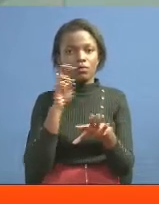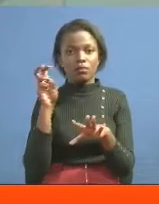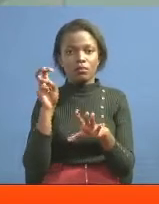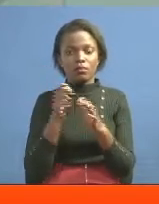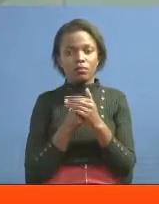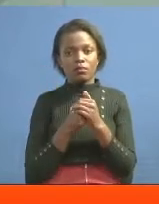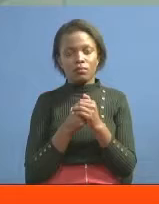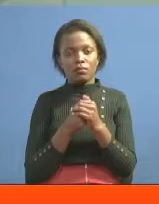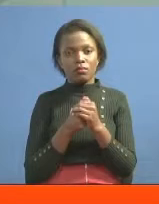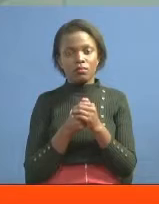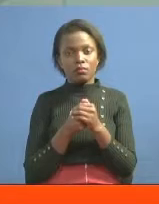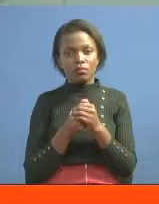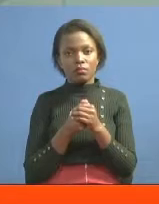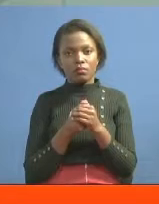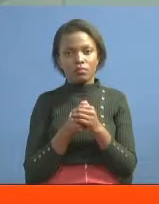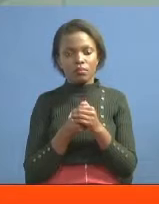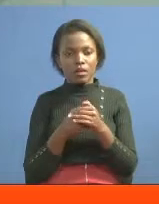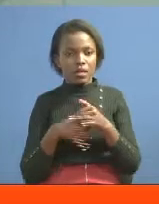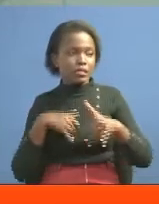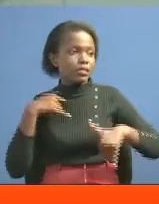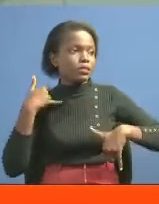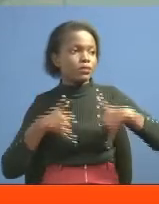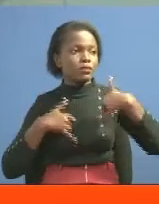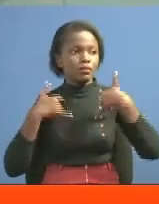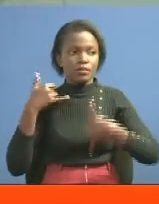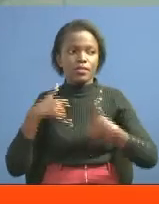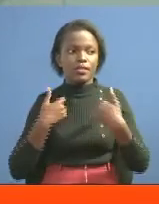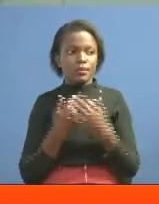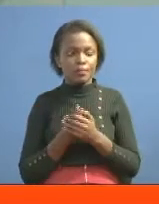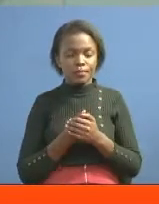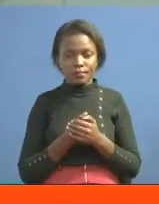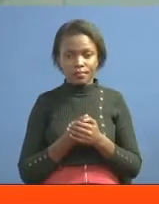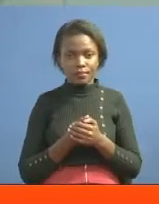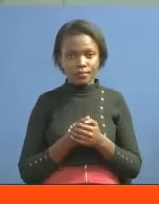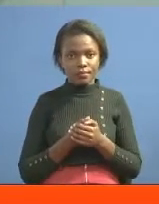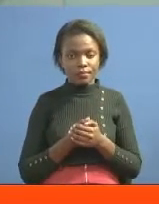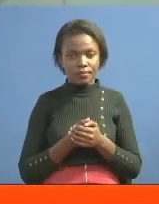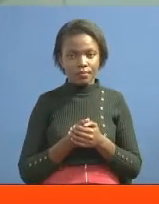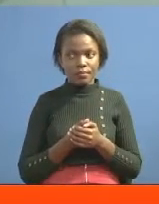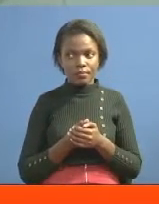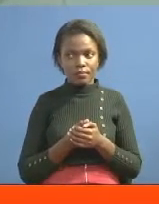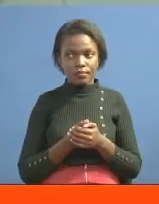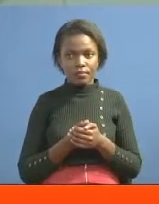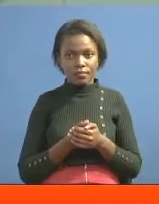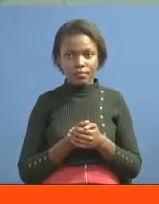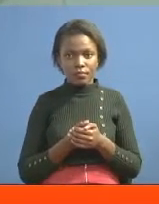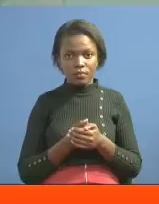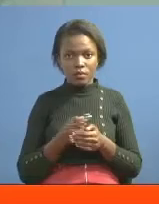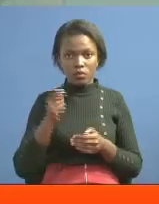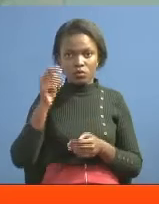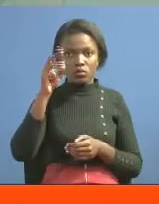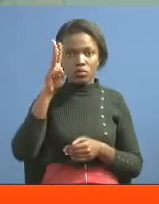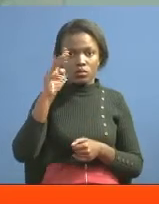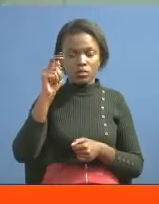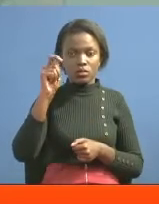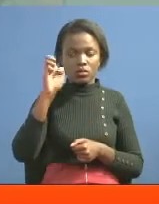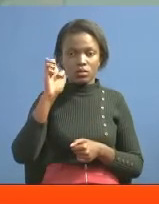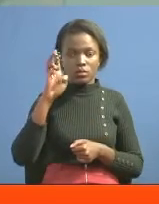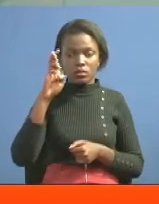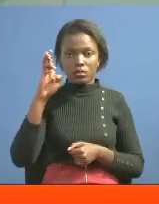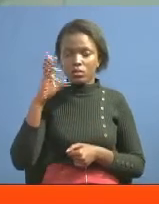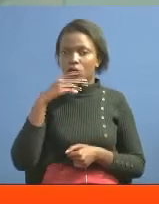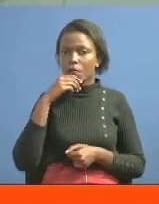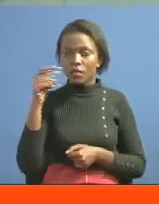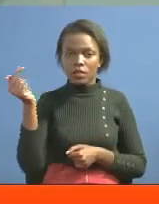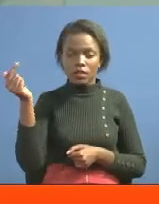course, this is out there, entertainment. In fact, there was these guys got on Twitter the other day just trying to talk to the